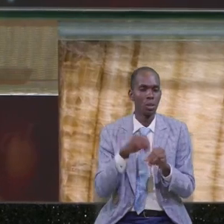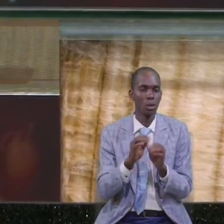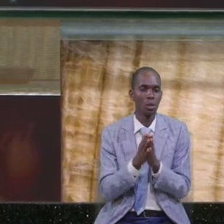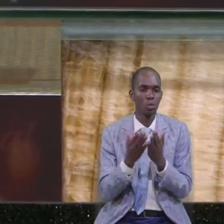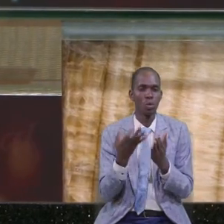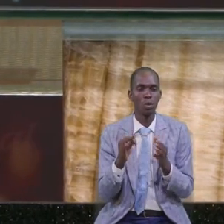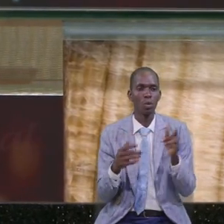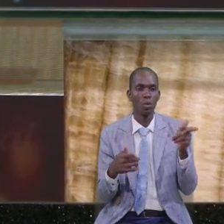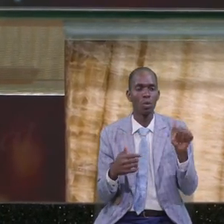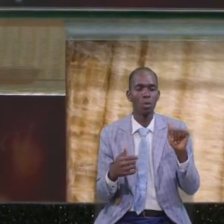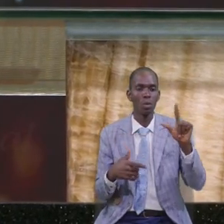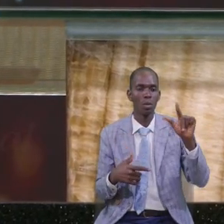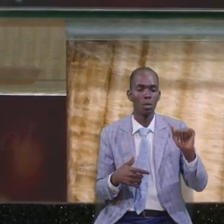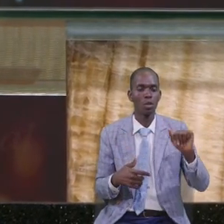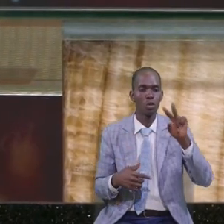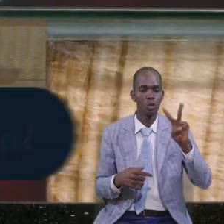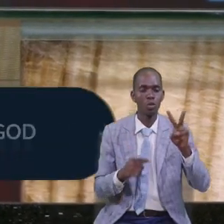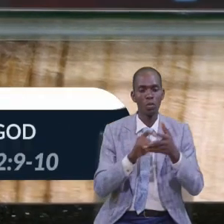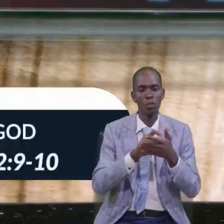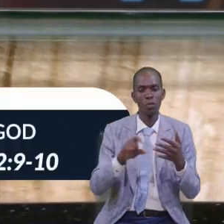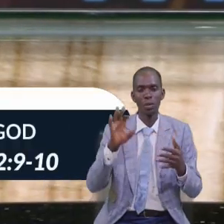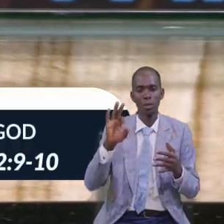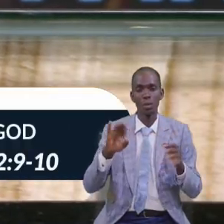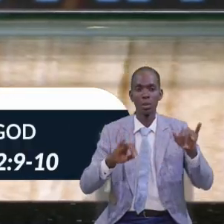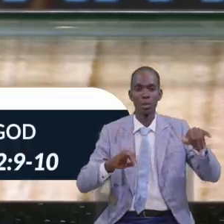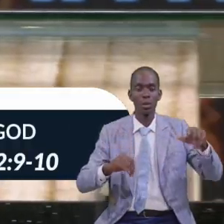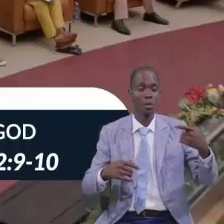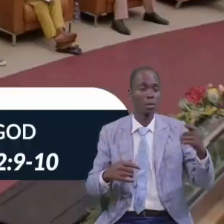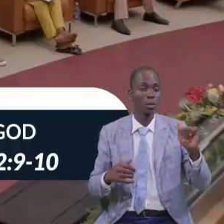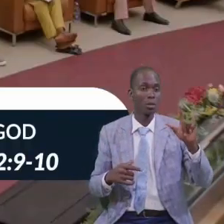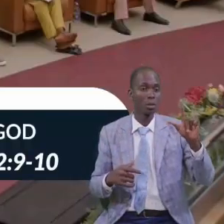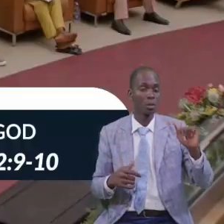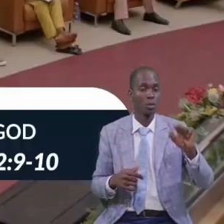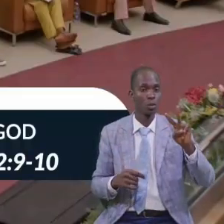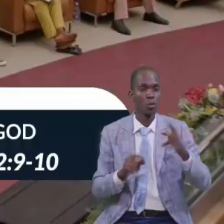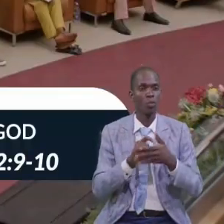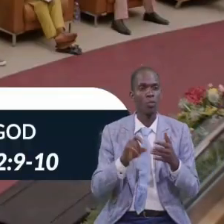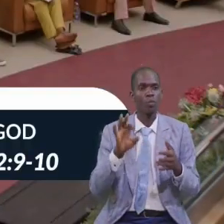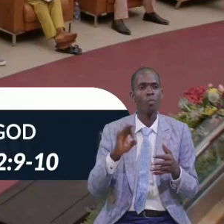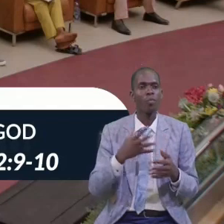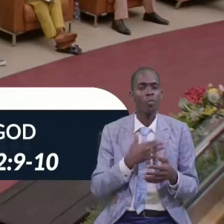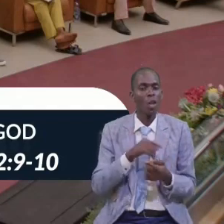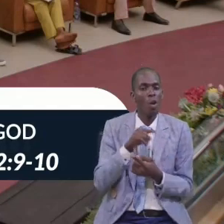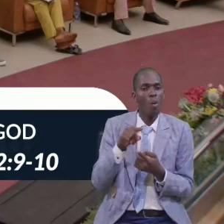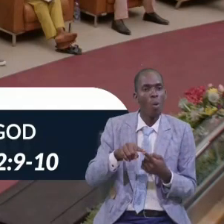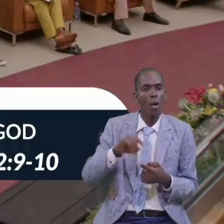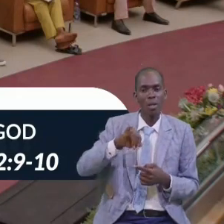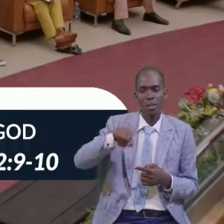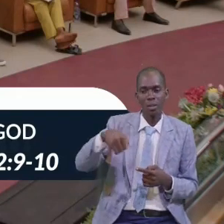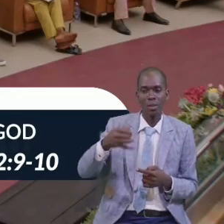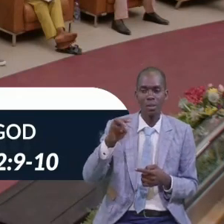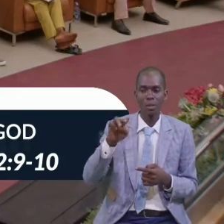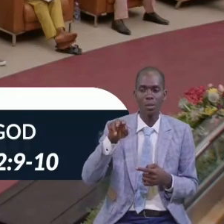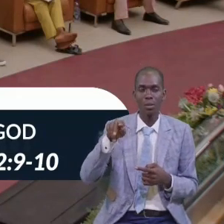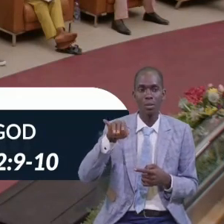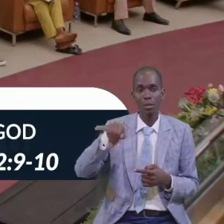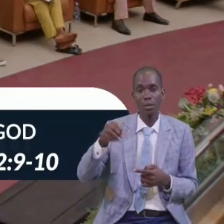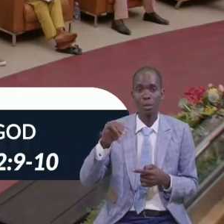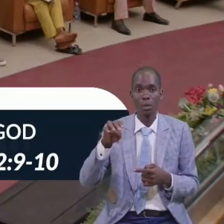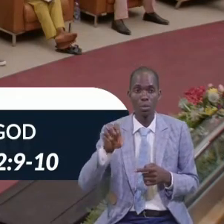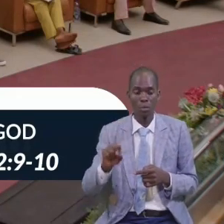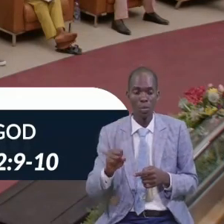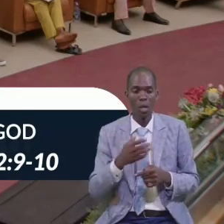2, I'm reading from verse 9. Galatians chapter 2, verse 9. But and when James and Cephas